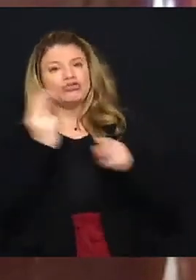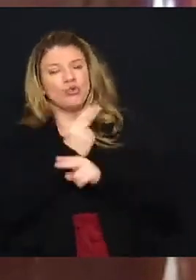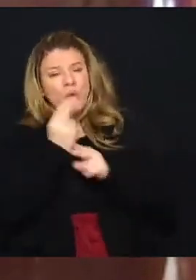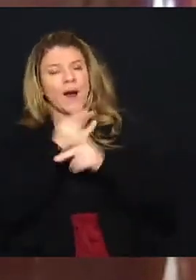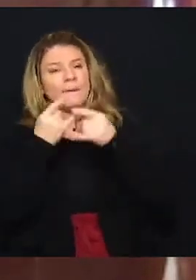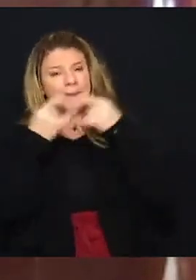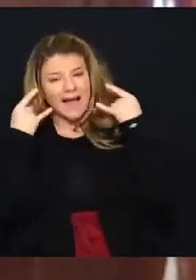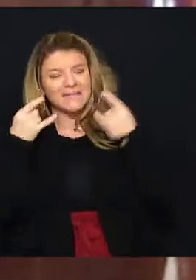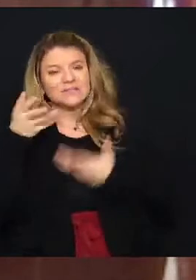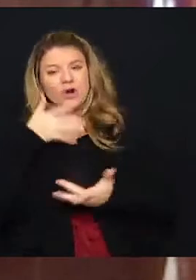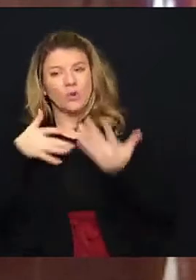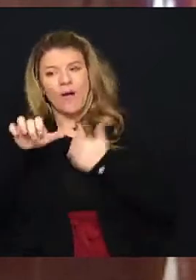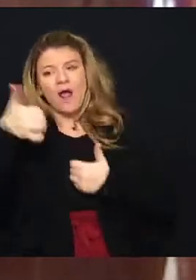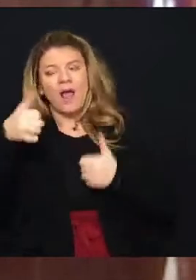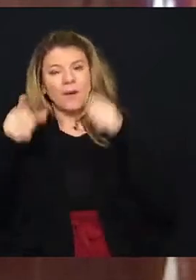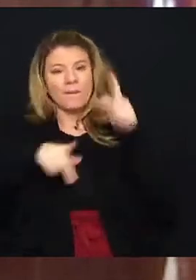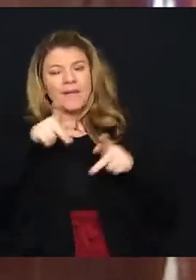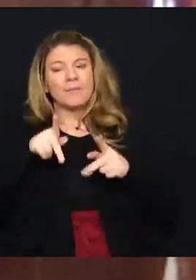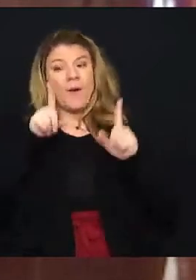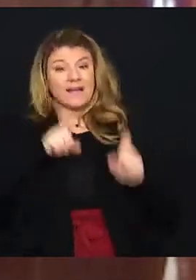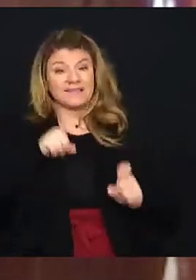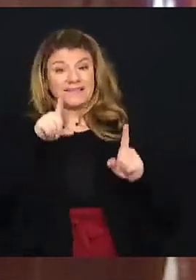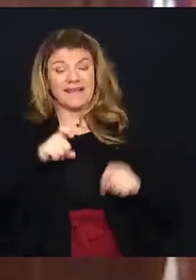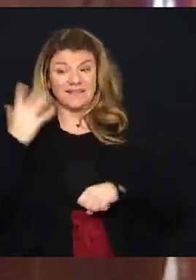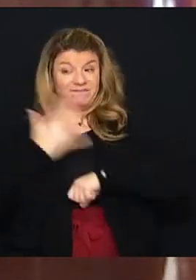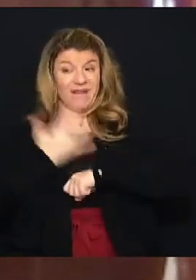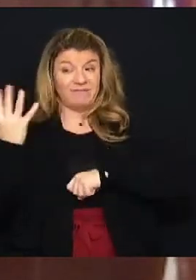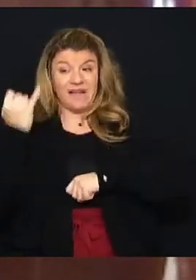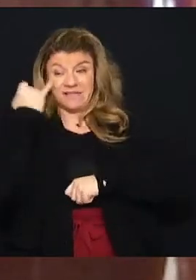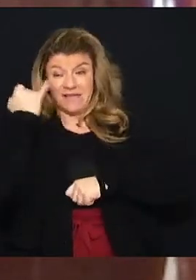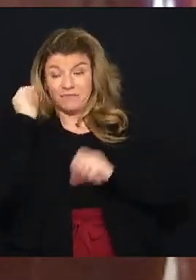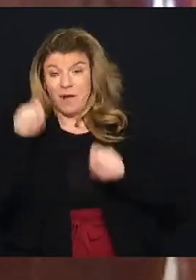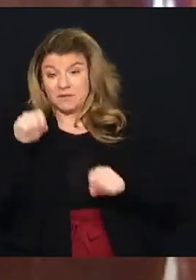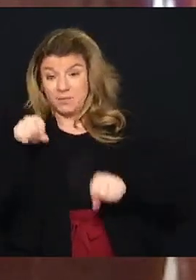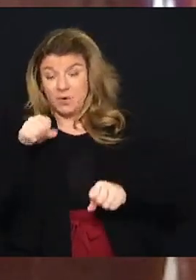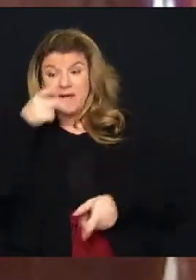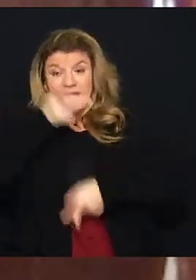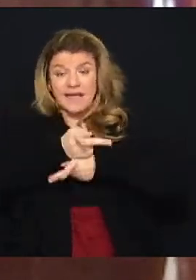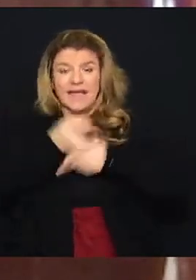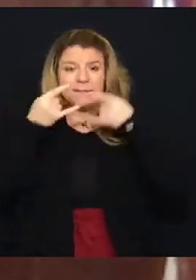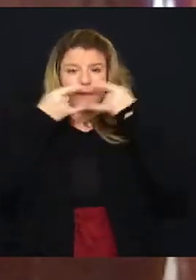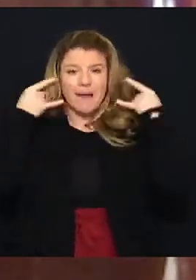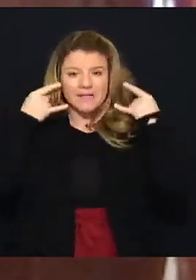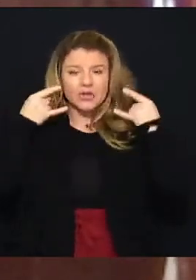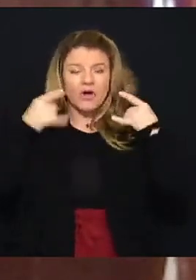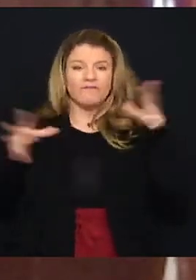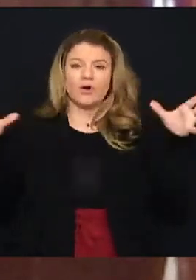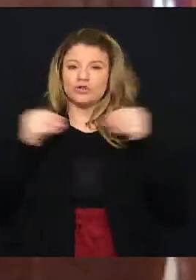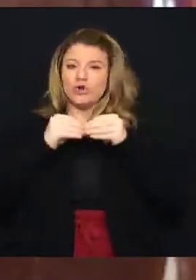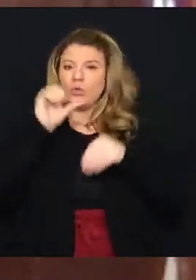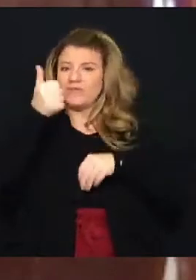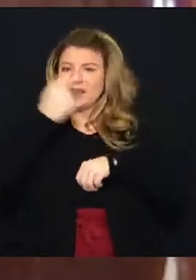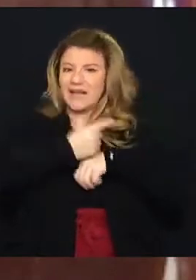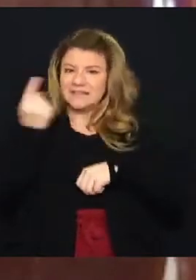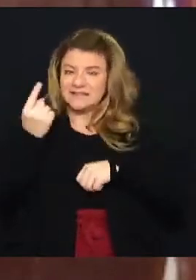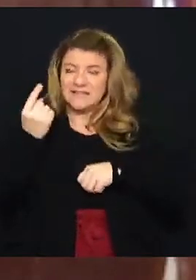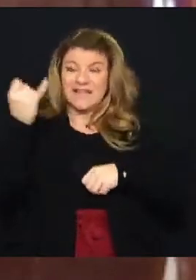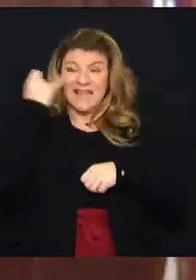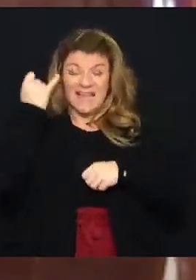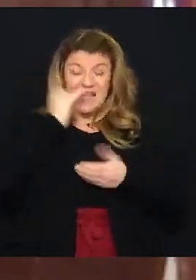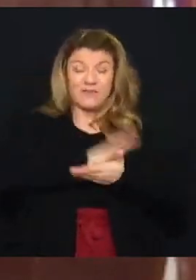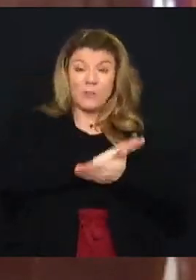other people and test at 5 days if possible, and keep the mask on for a total of 10 days. If you